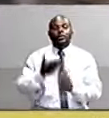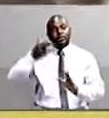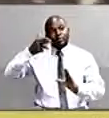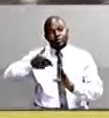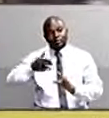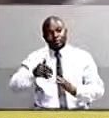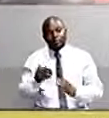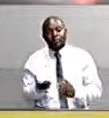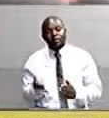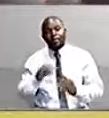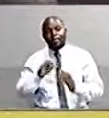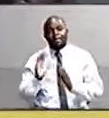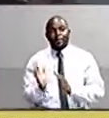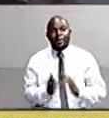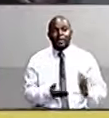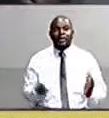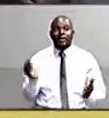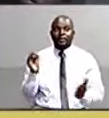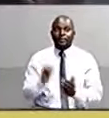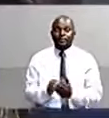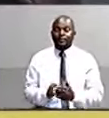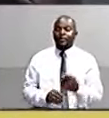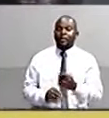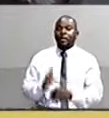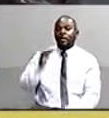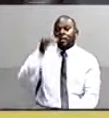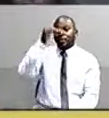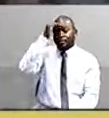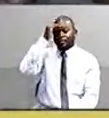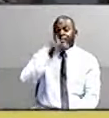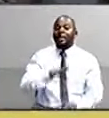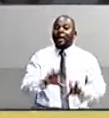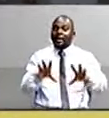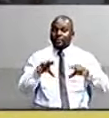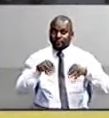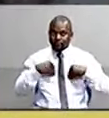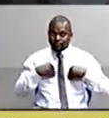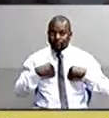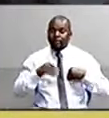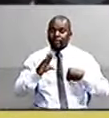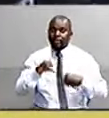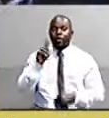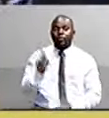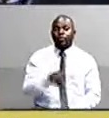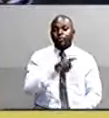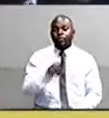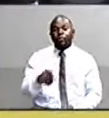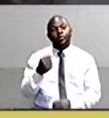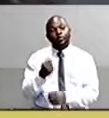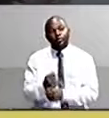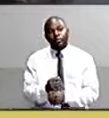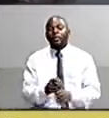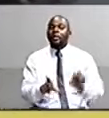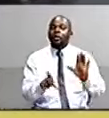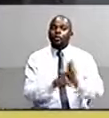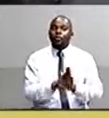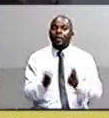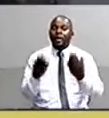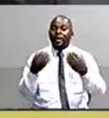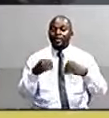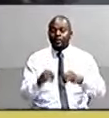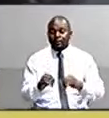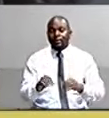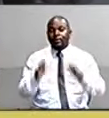going to reschedule the meetings. The police admitted to their wrongdoing and their illegal activities.